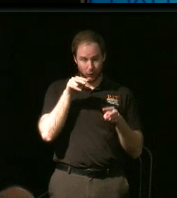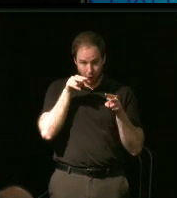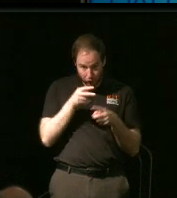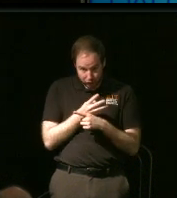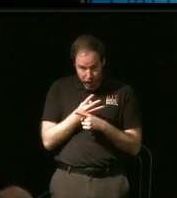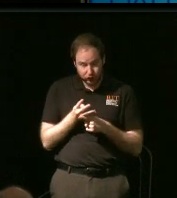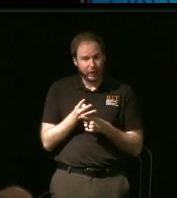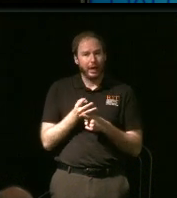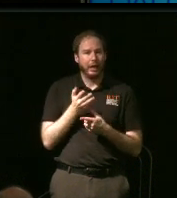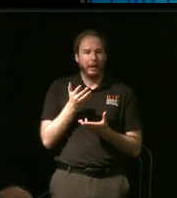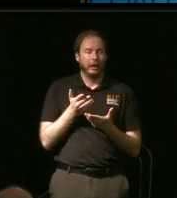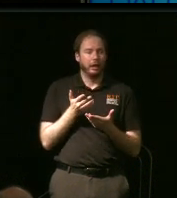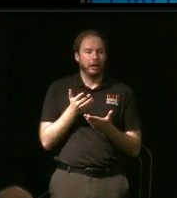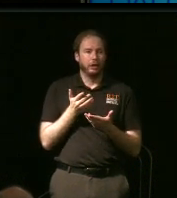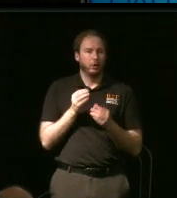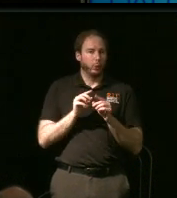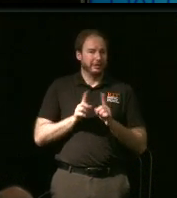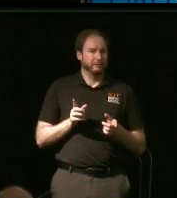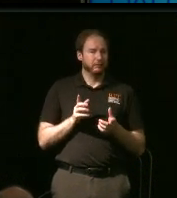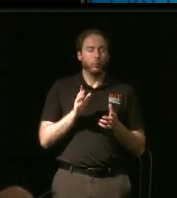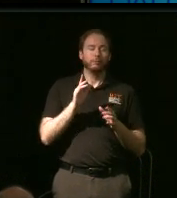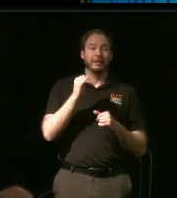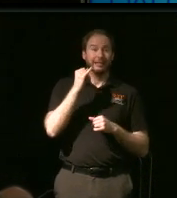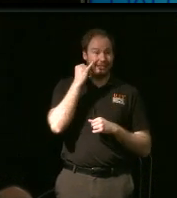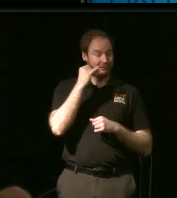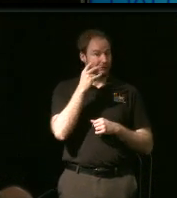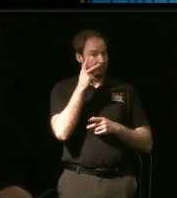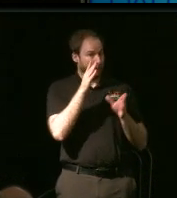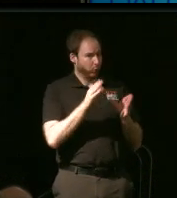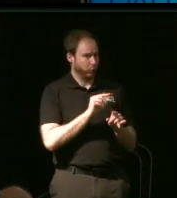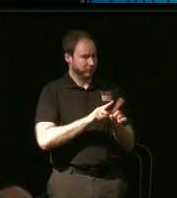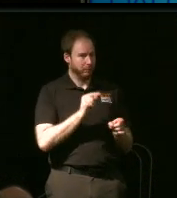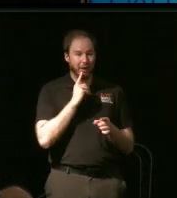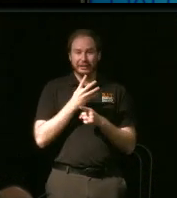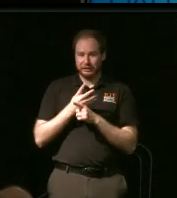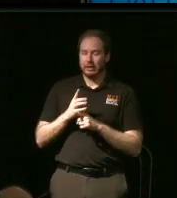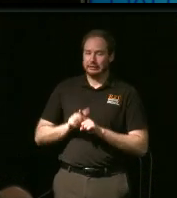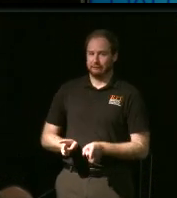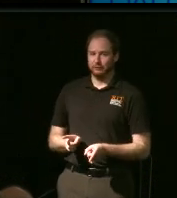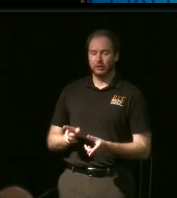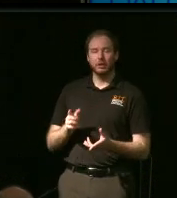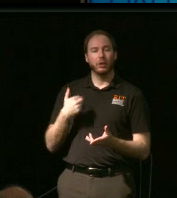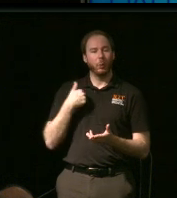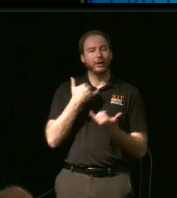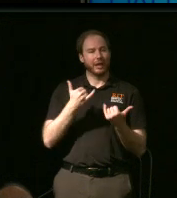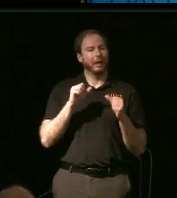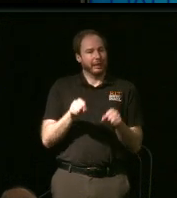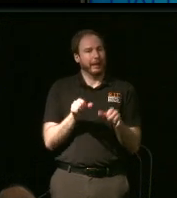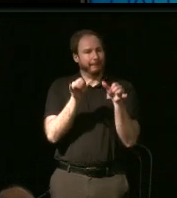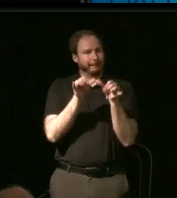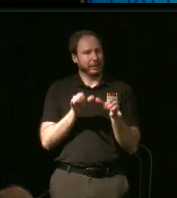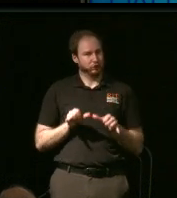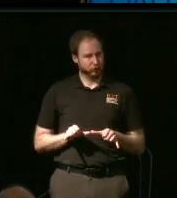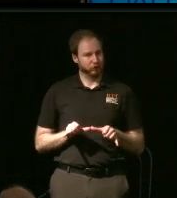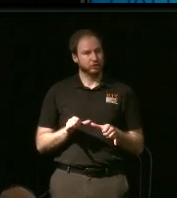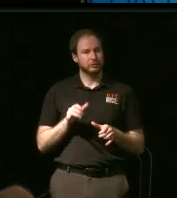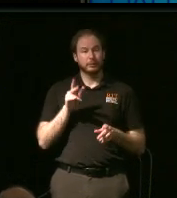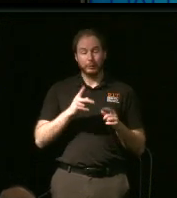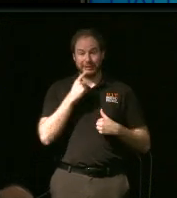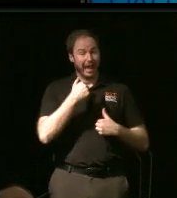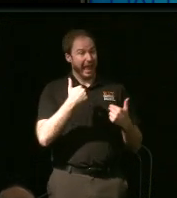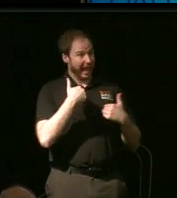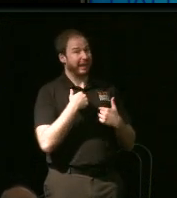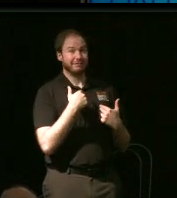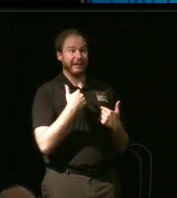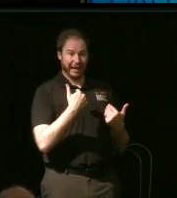you may not figure it out. And has someone actually measured all of these things? I mean, we see people where they say they have something because